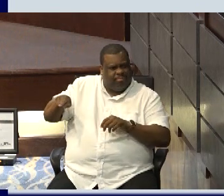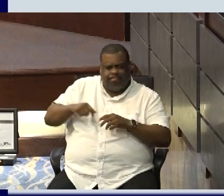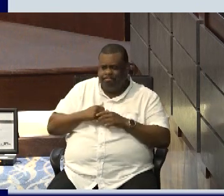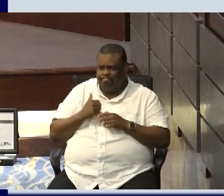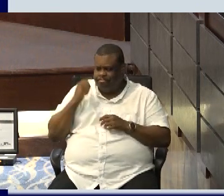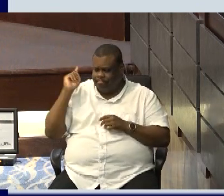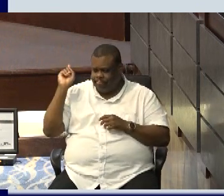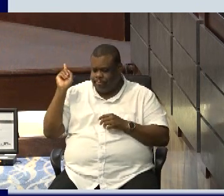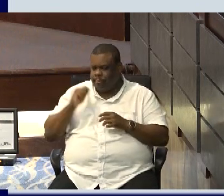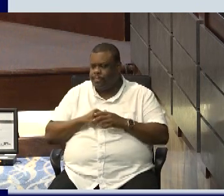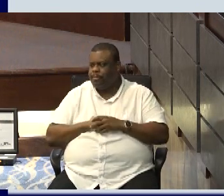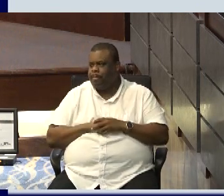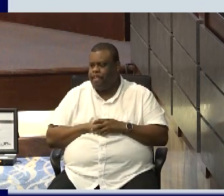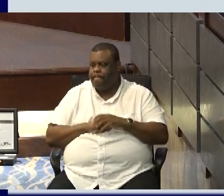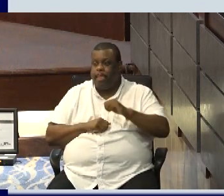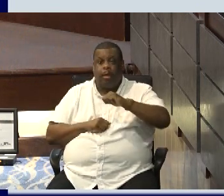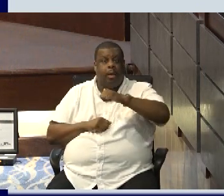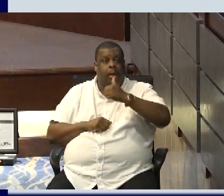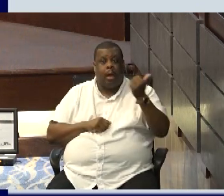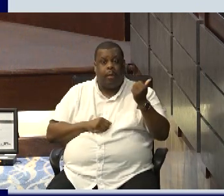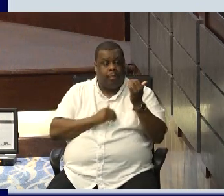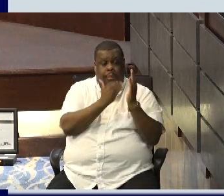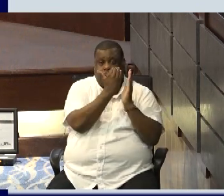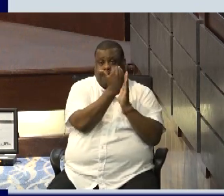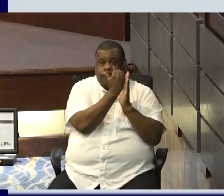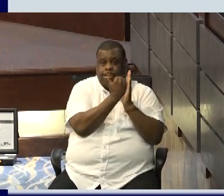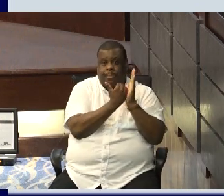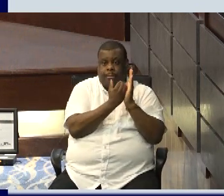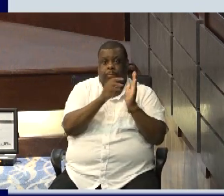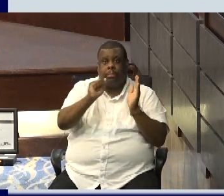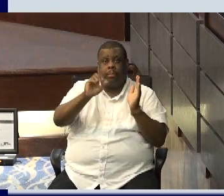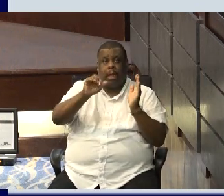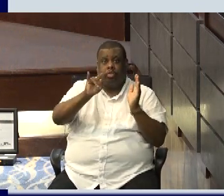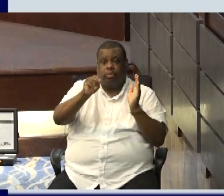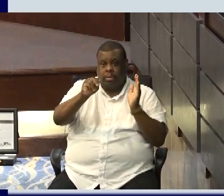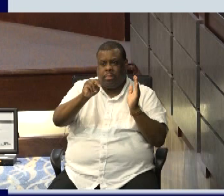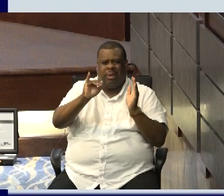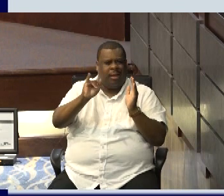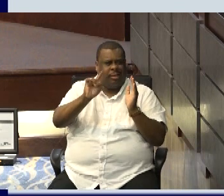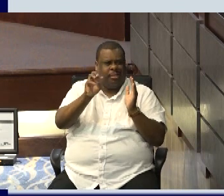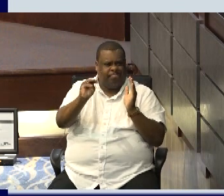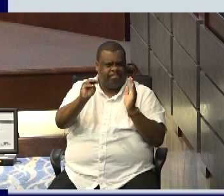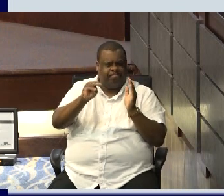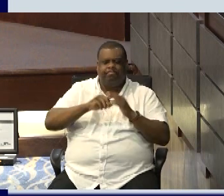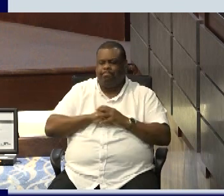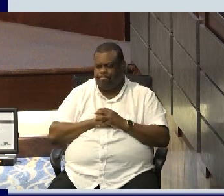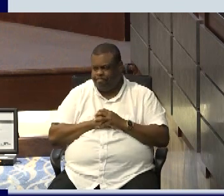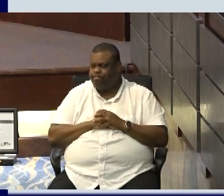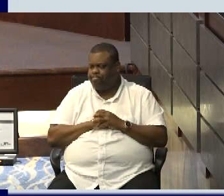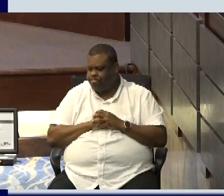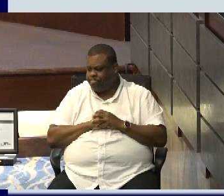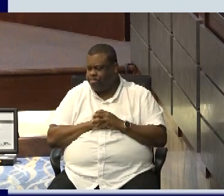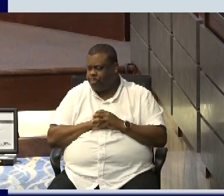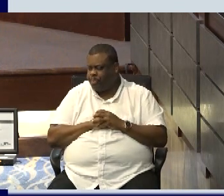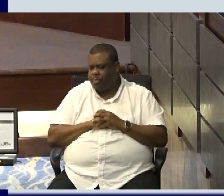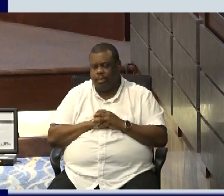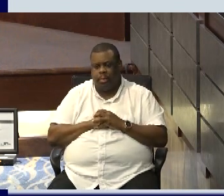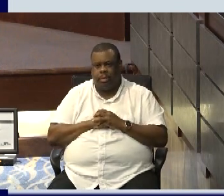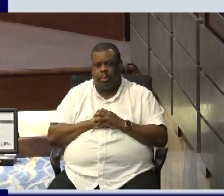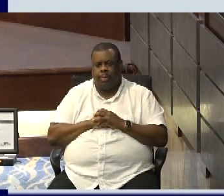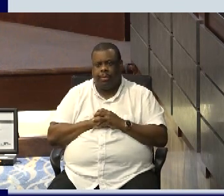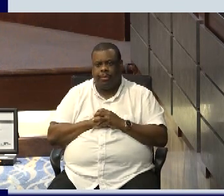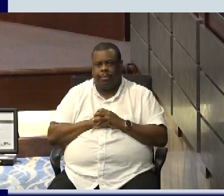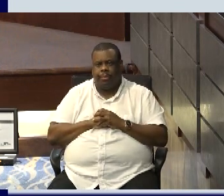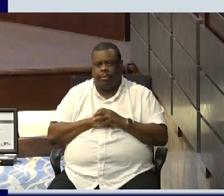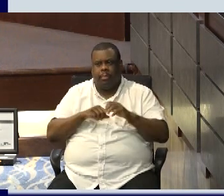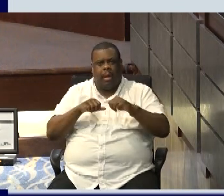The current action items that spilled forth from the Gensler study then take us into some exciting milestones